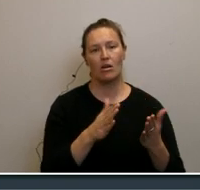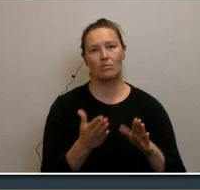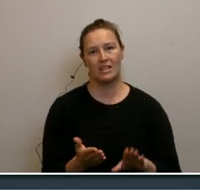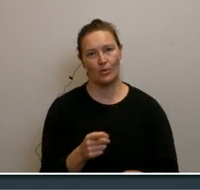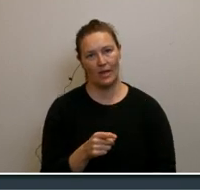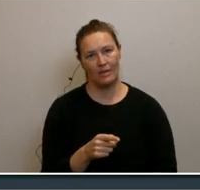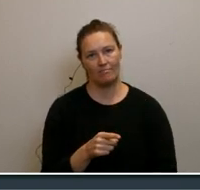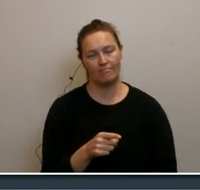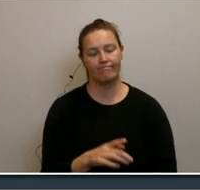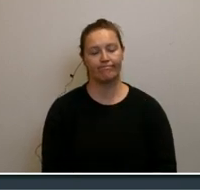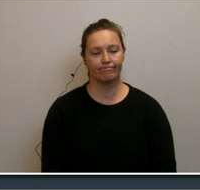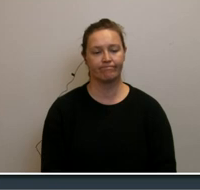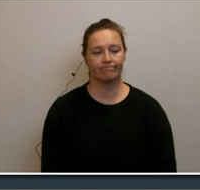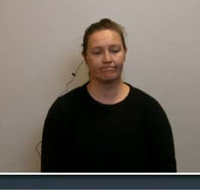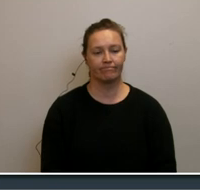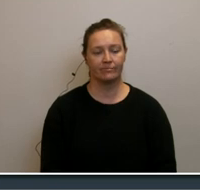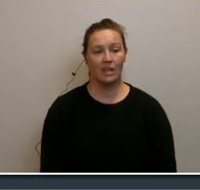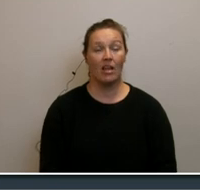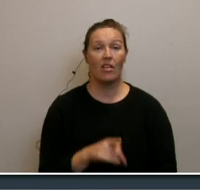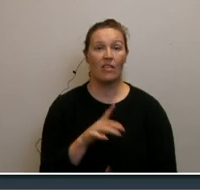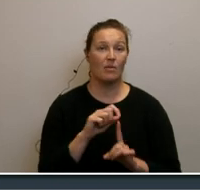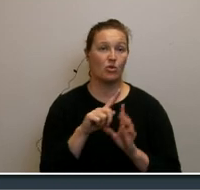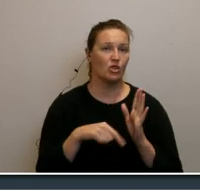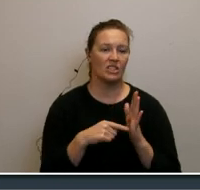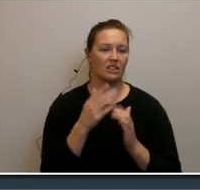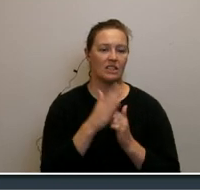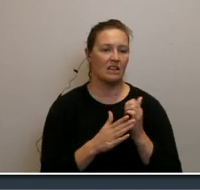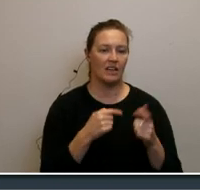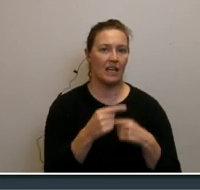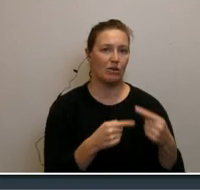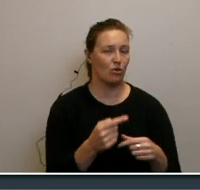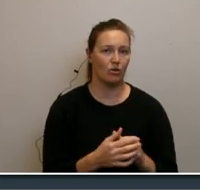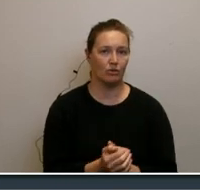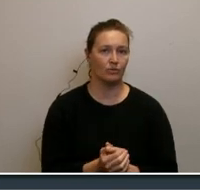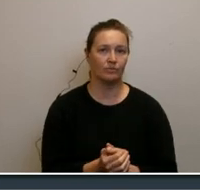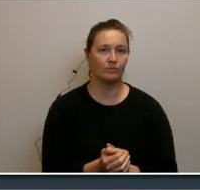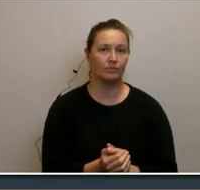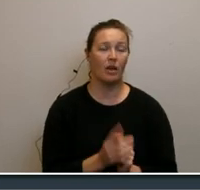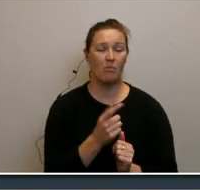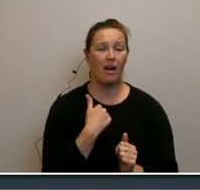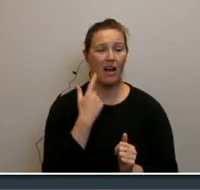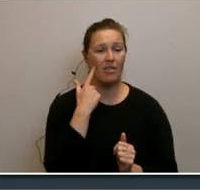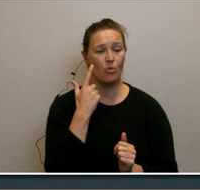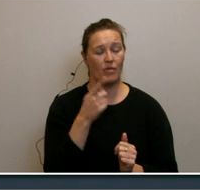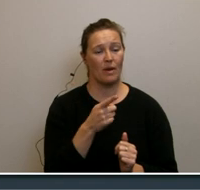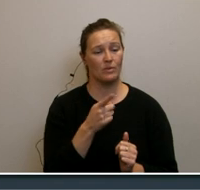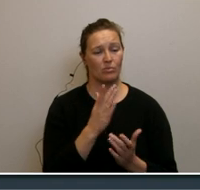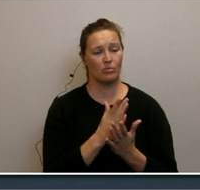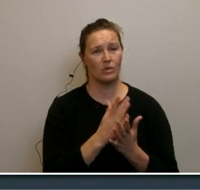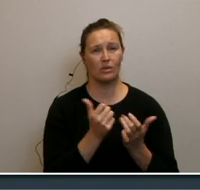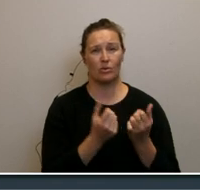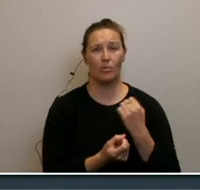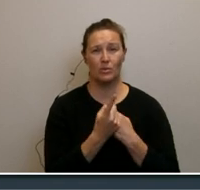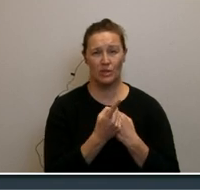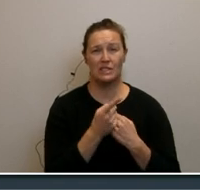away. Now, that particular project was never resurrected, but I saw that as a golden chalice here, and it gave me